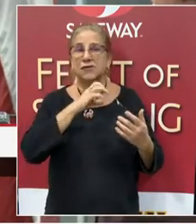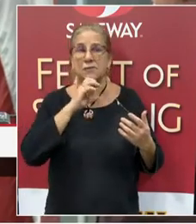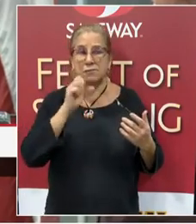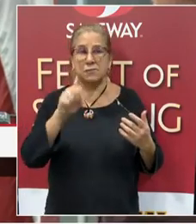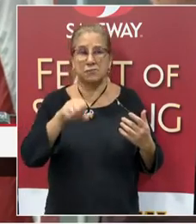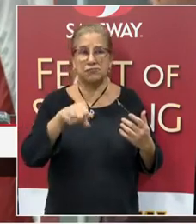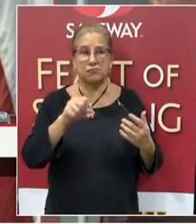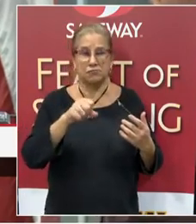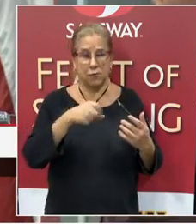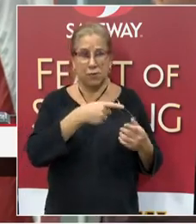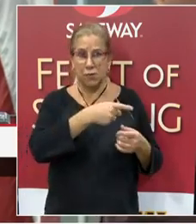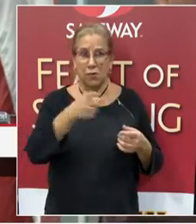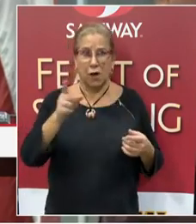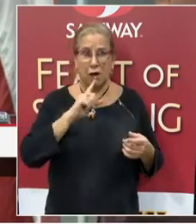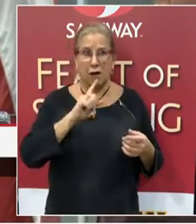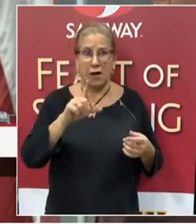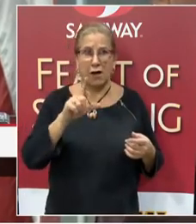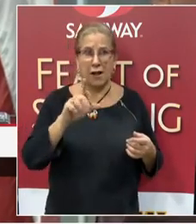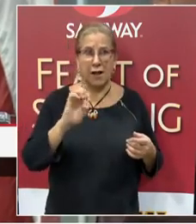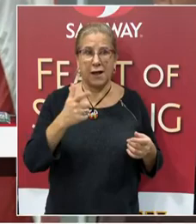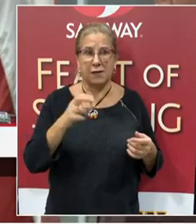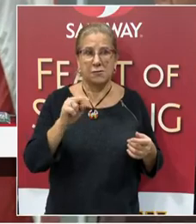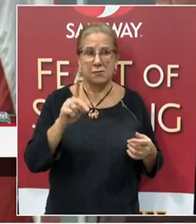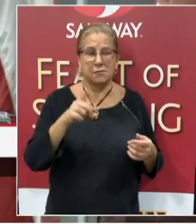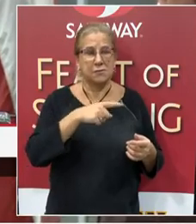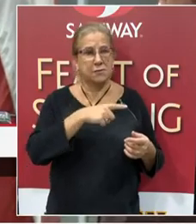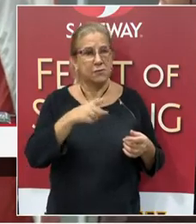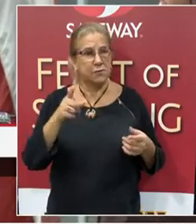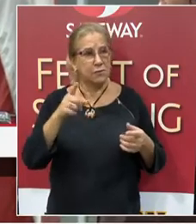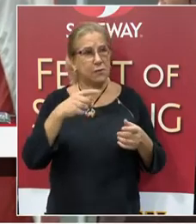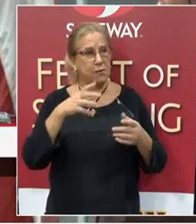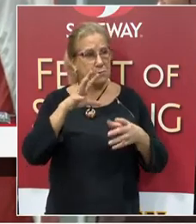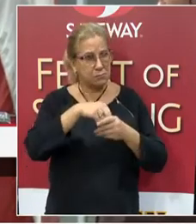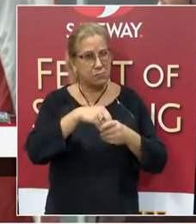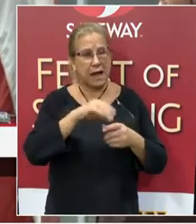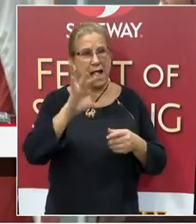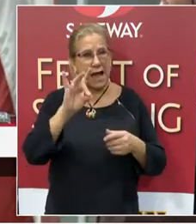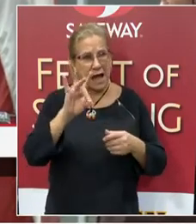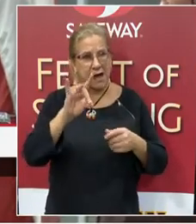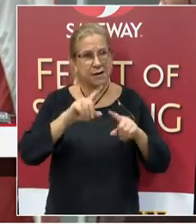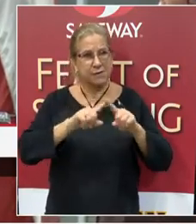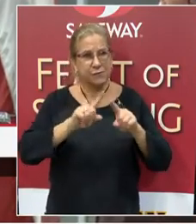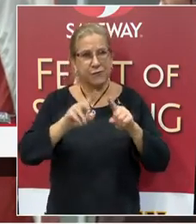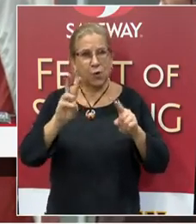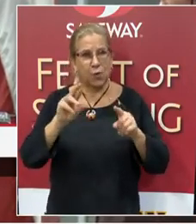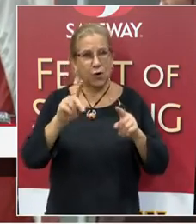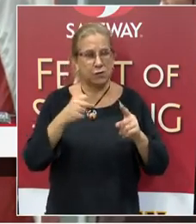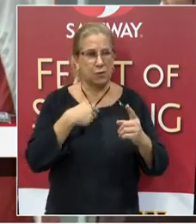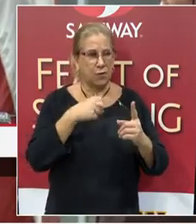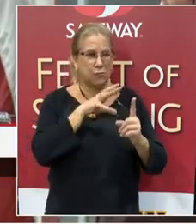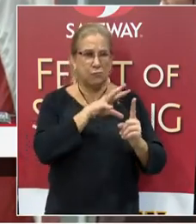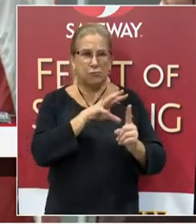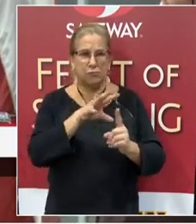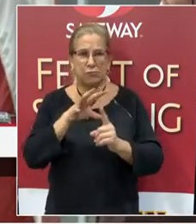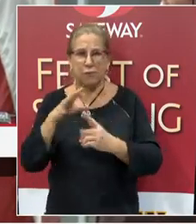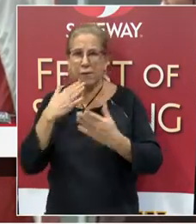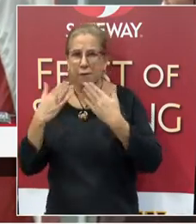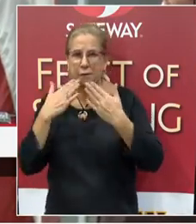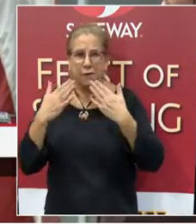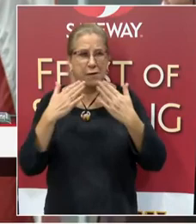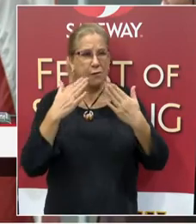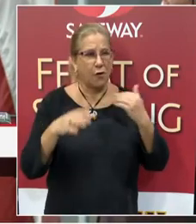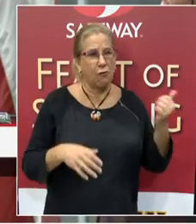wards of Washington, D.C. The Safeway Feast of Sharing was my first